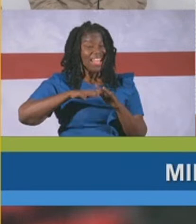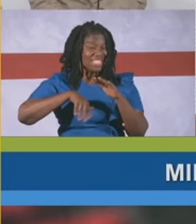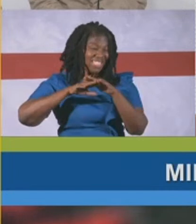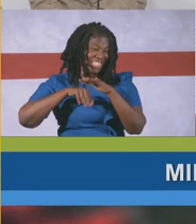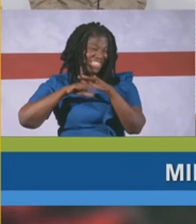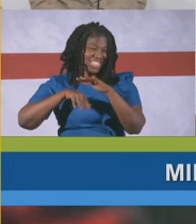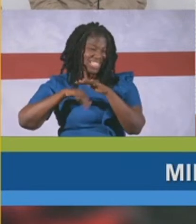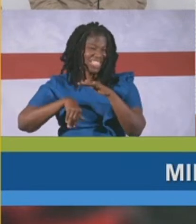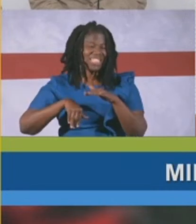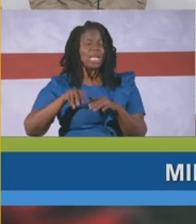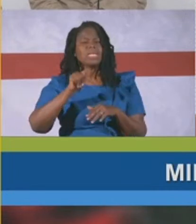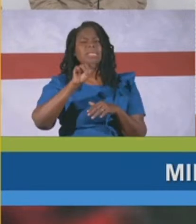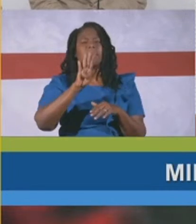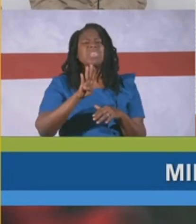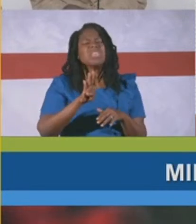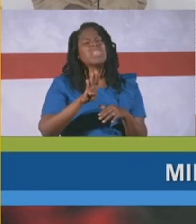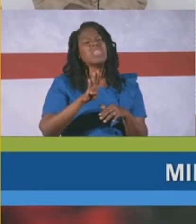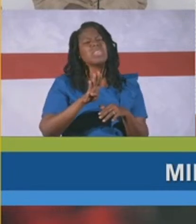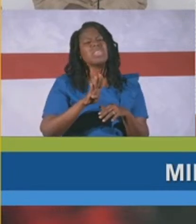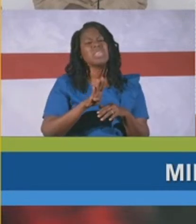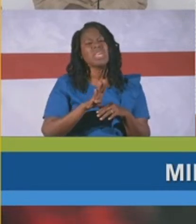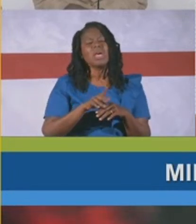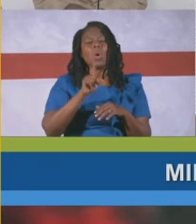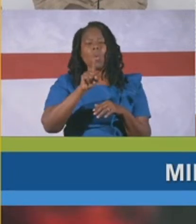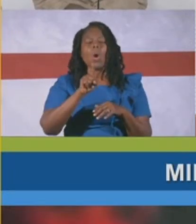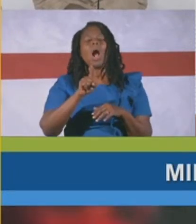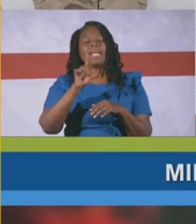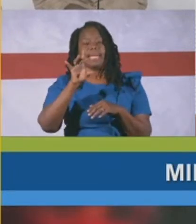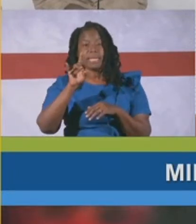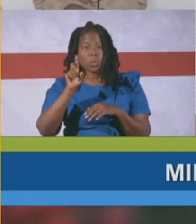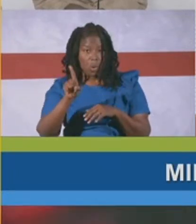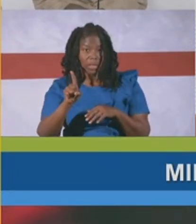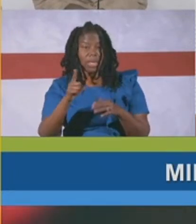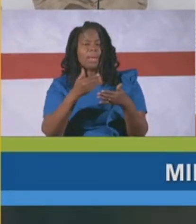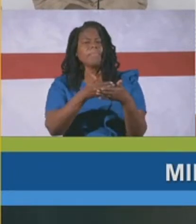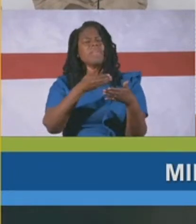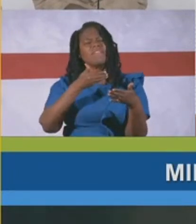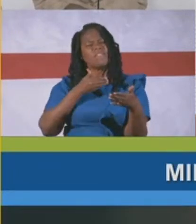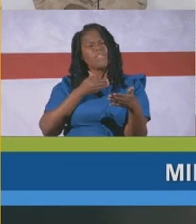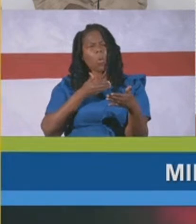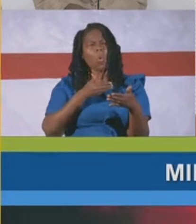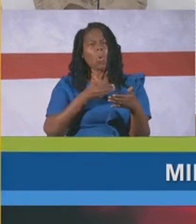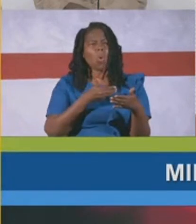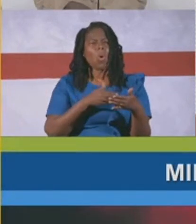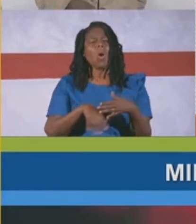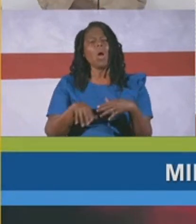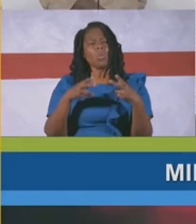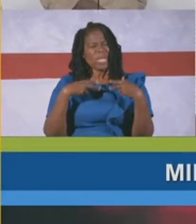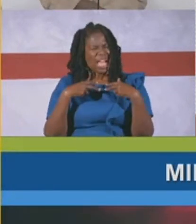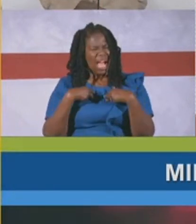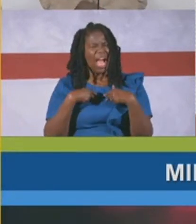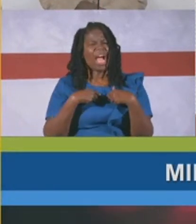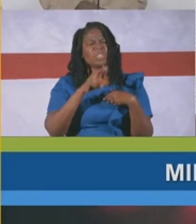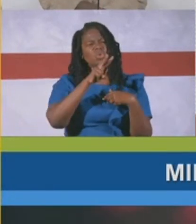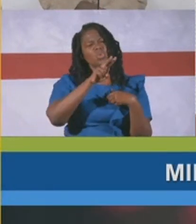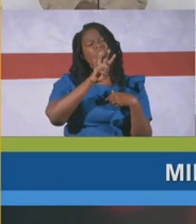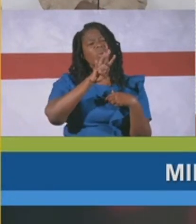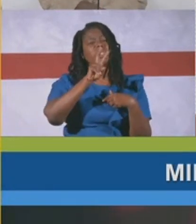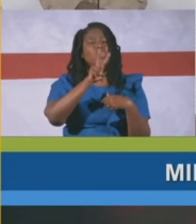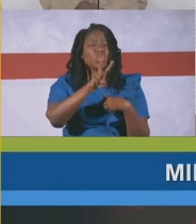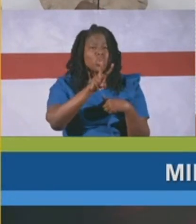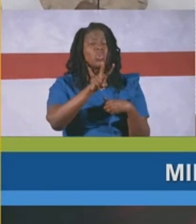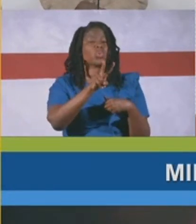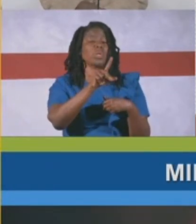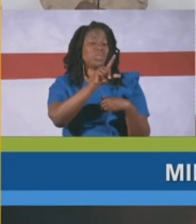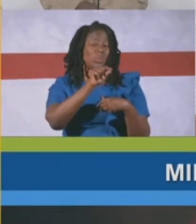reported at 181 compared to 242 in 2020. This table also